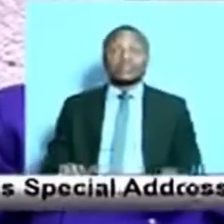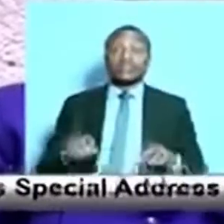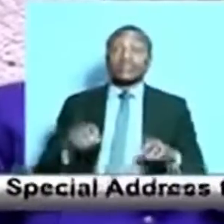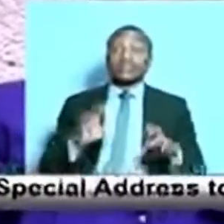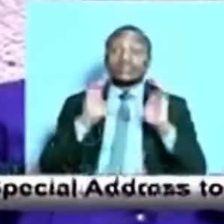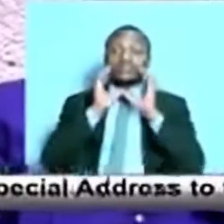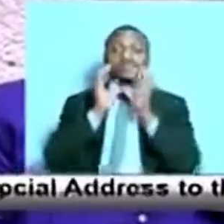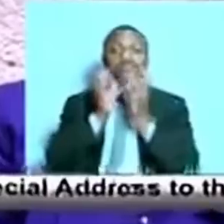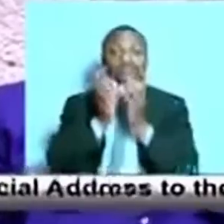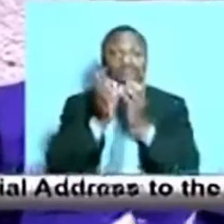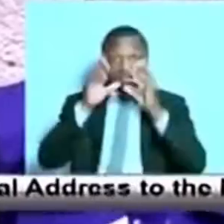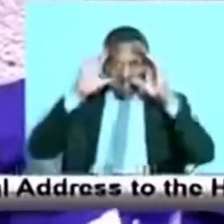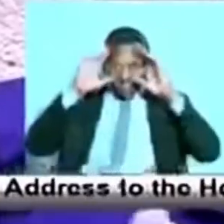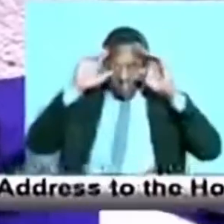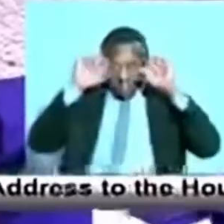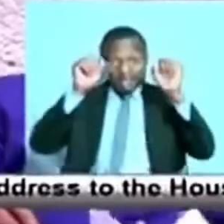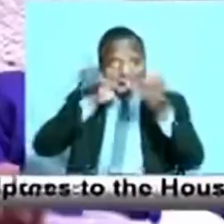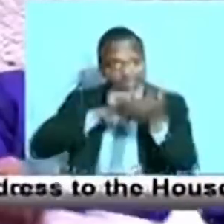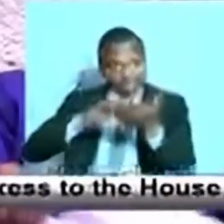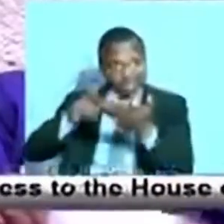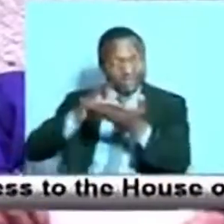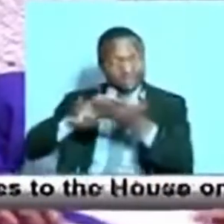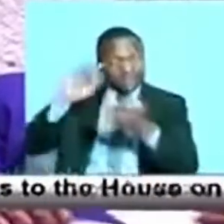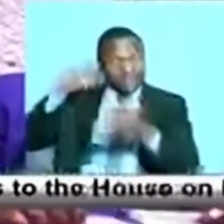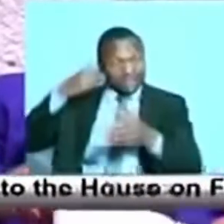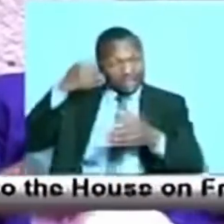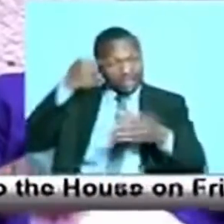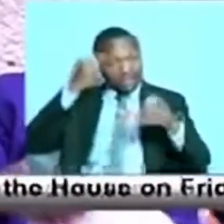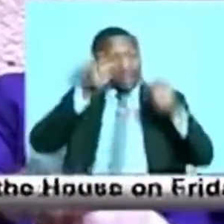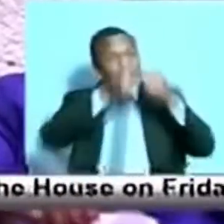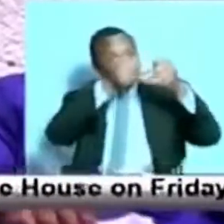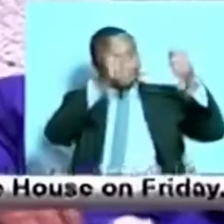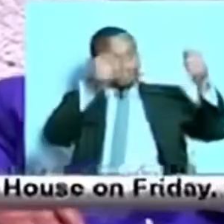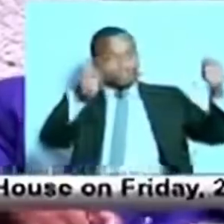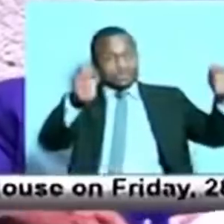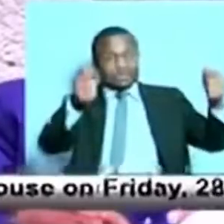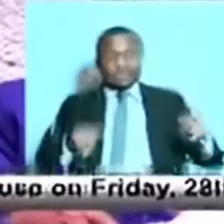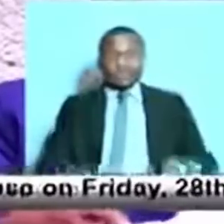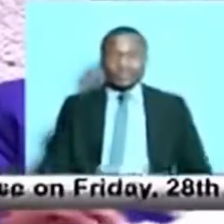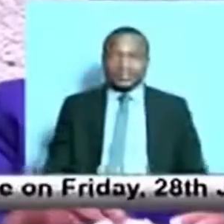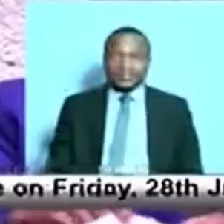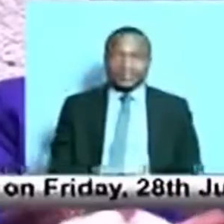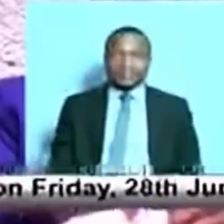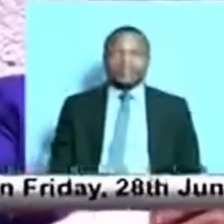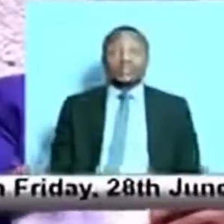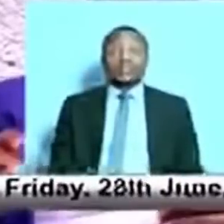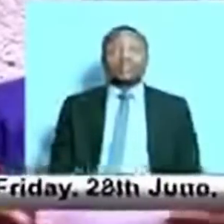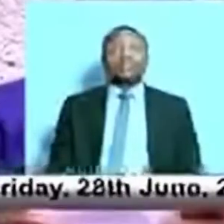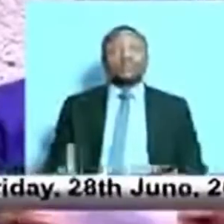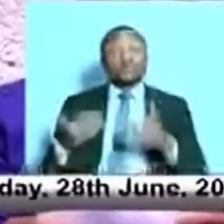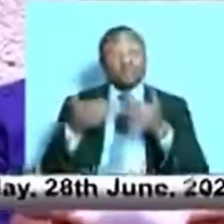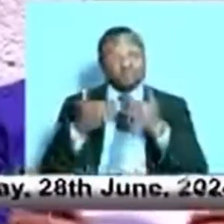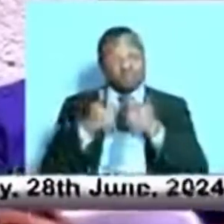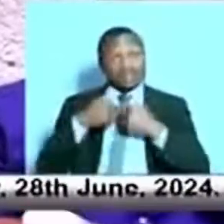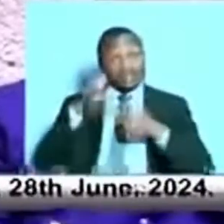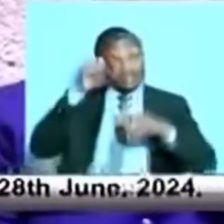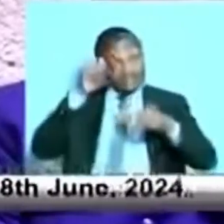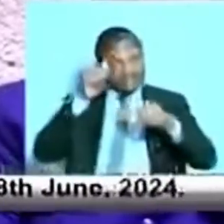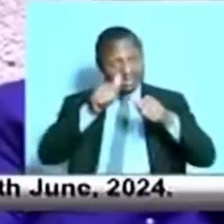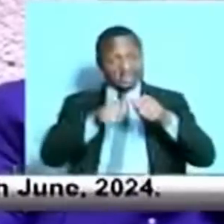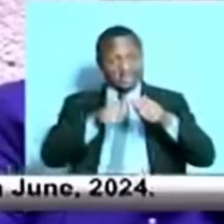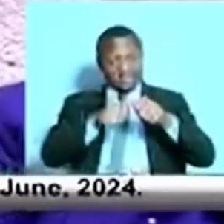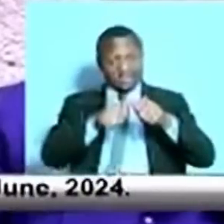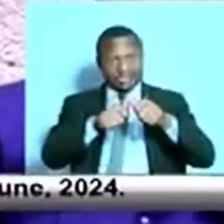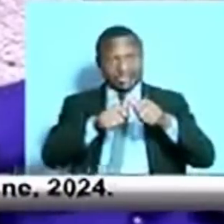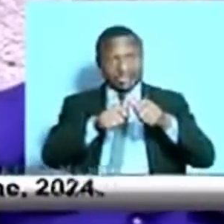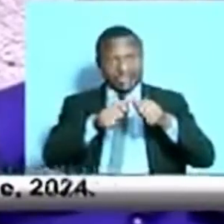Mozambican president, I read in the government newspapers that we are going to have a deal with that particular country